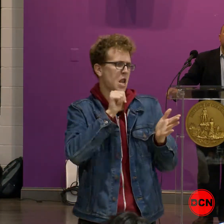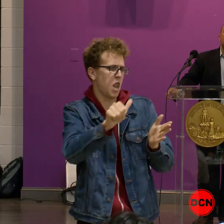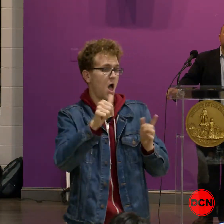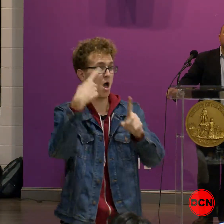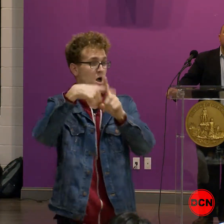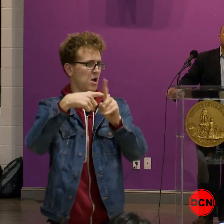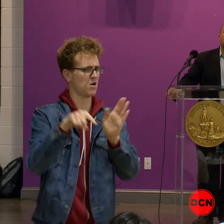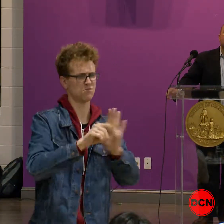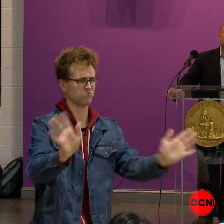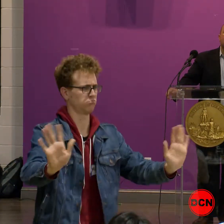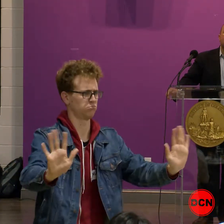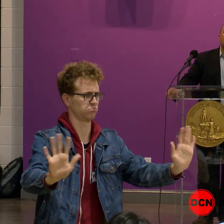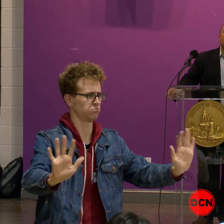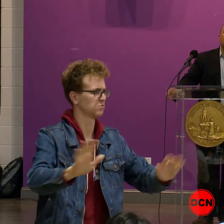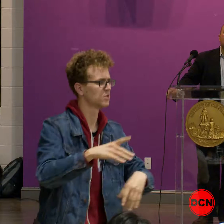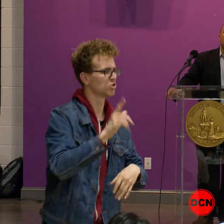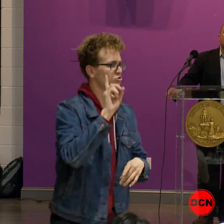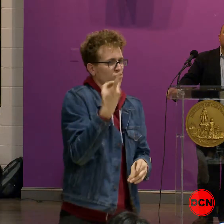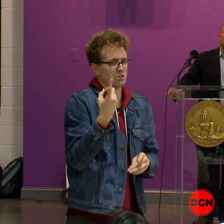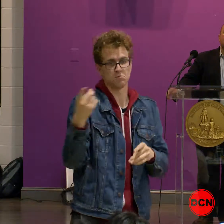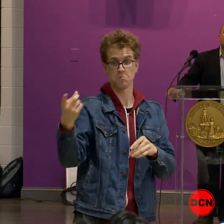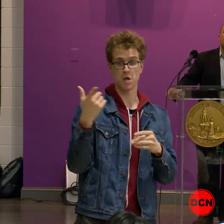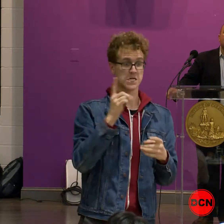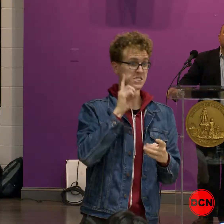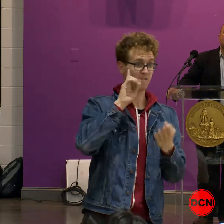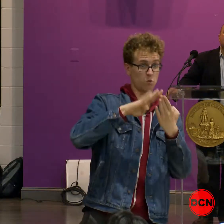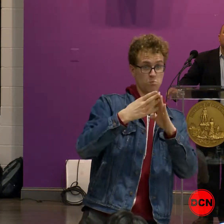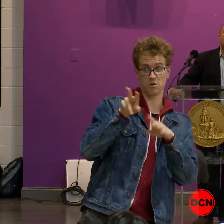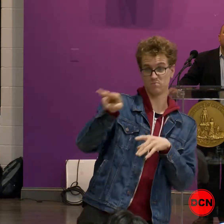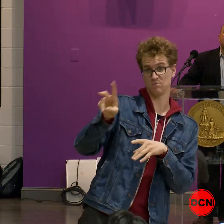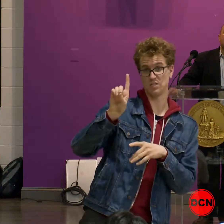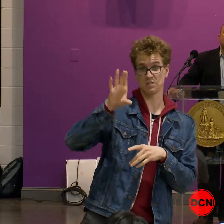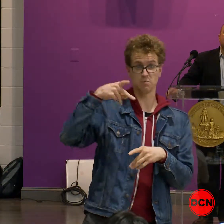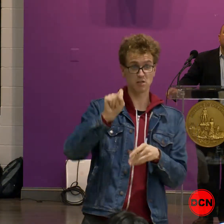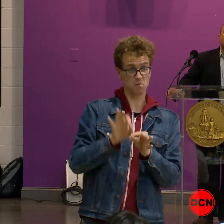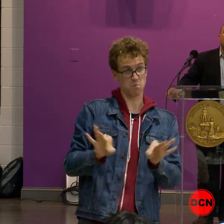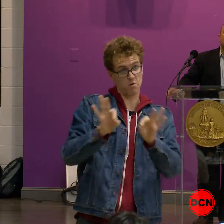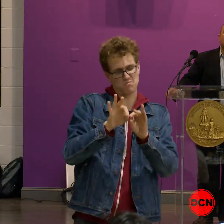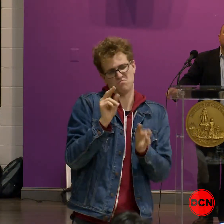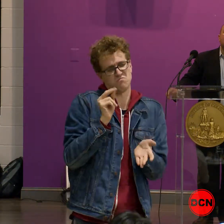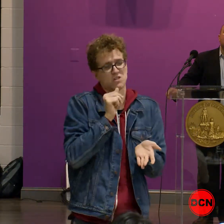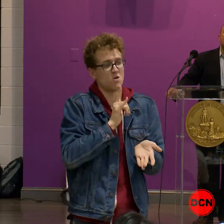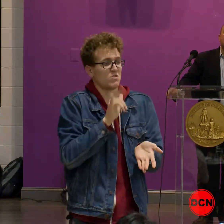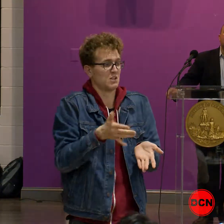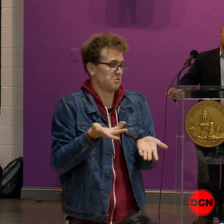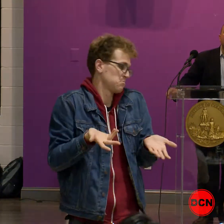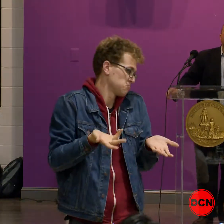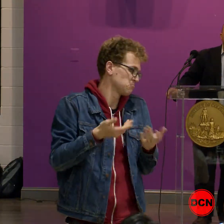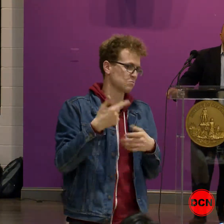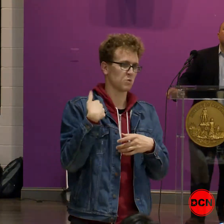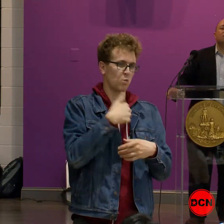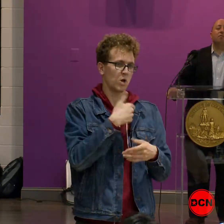well. And we're not saying it in a negative light, but however, the deaf community doesn't